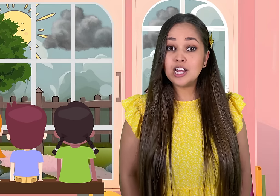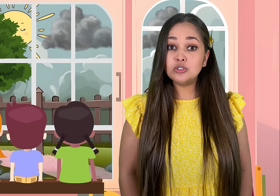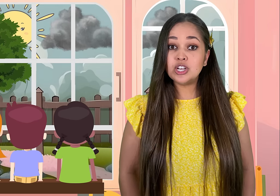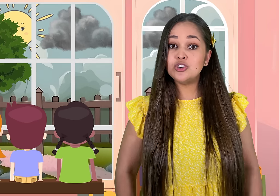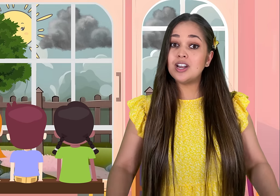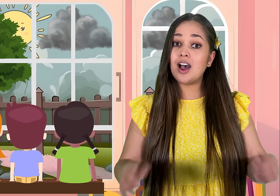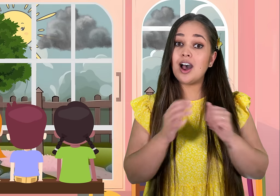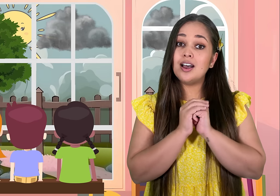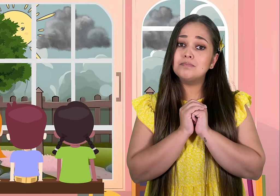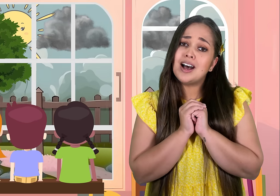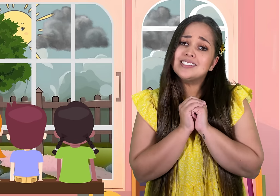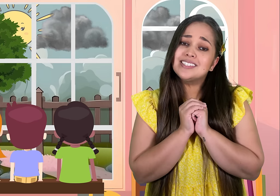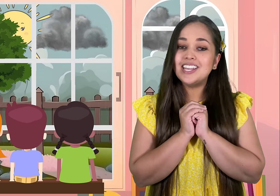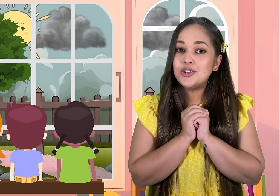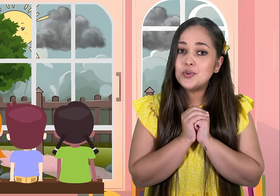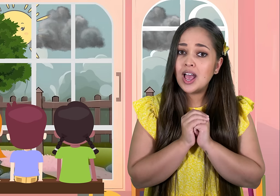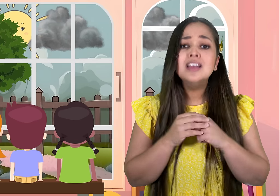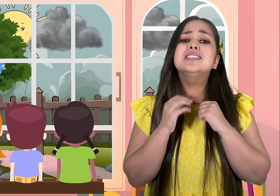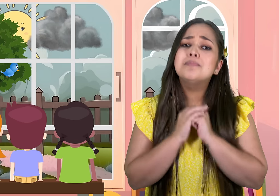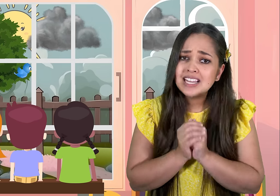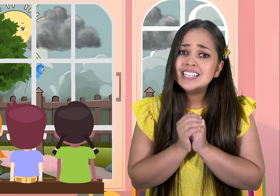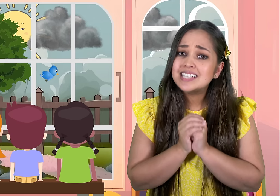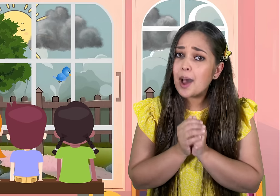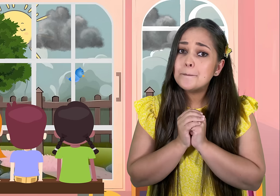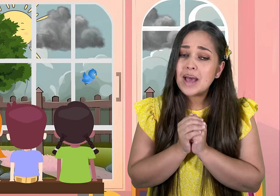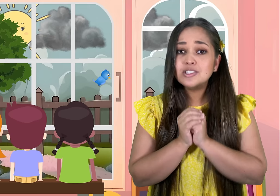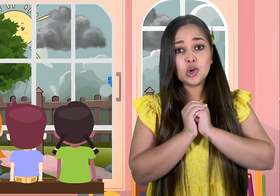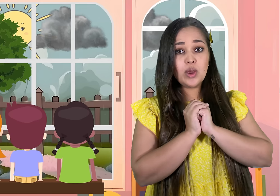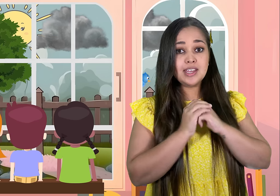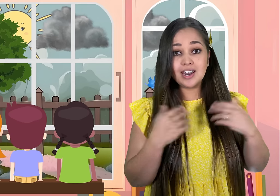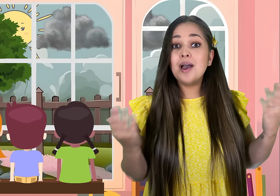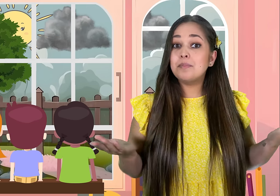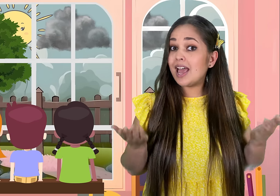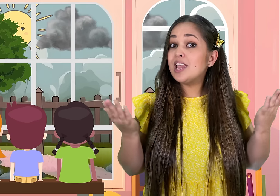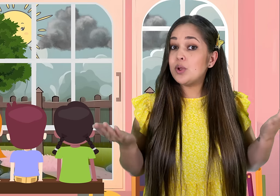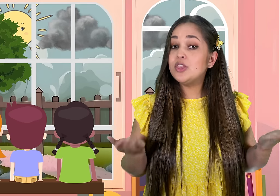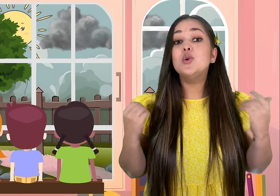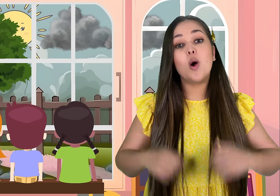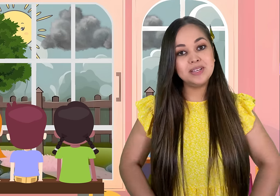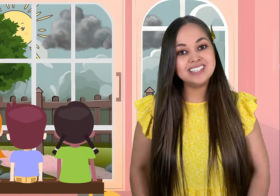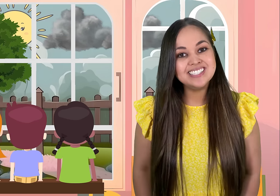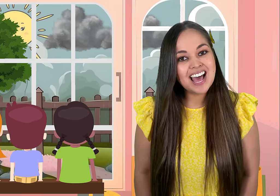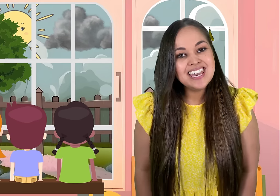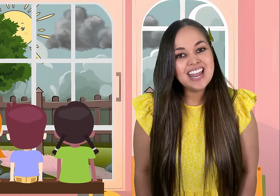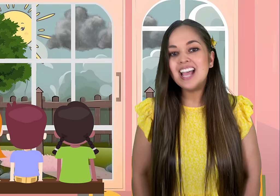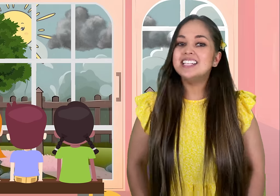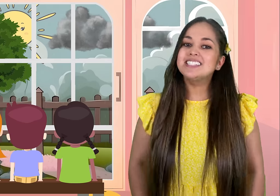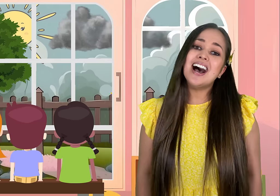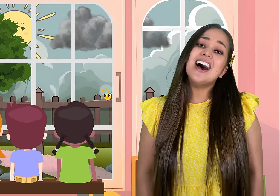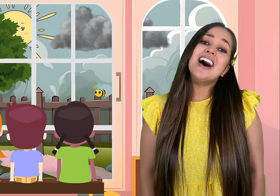These little children are asking you to please come out so we can play with you. Oh, Mr.